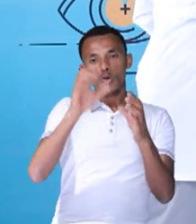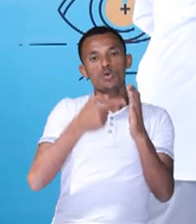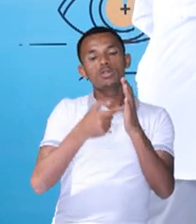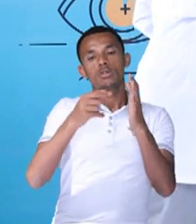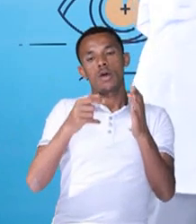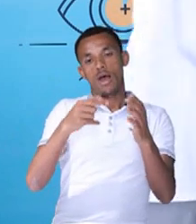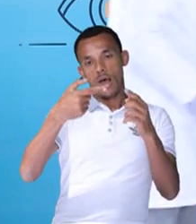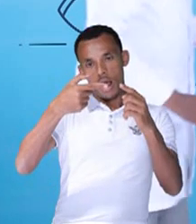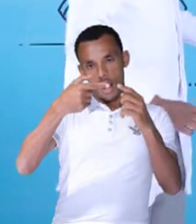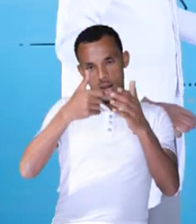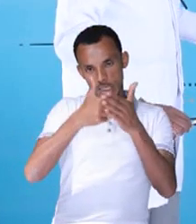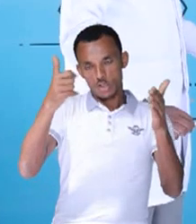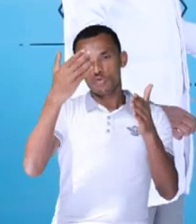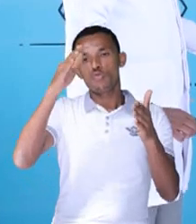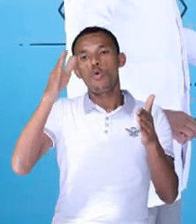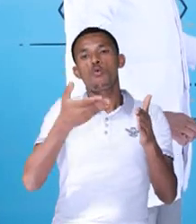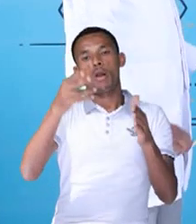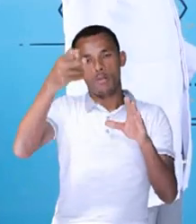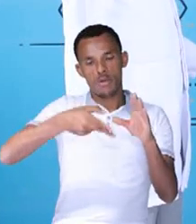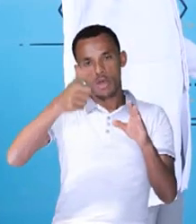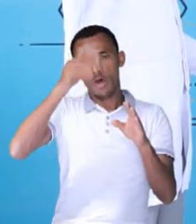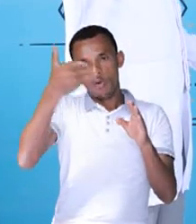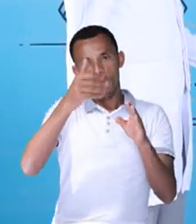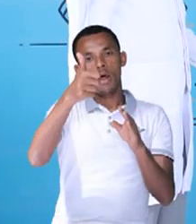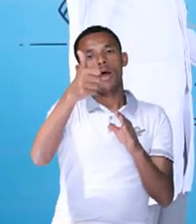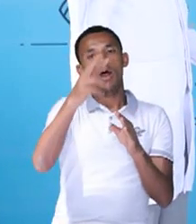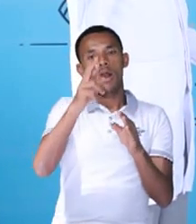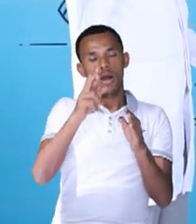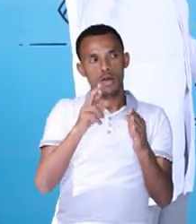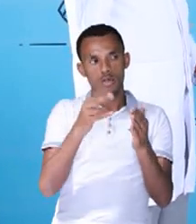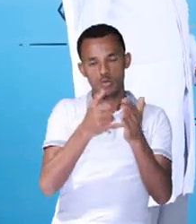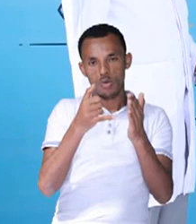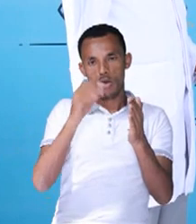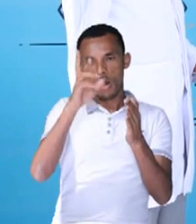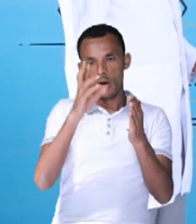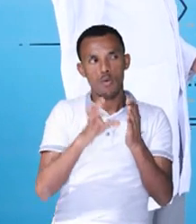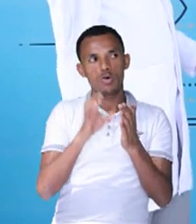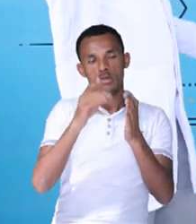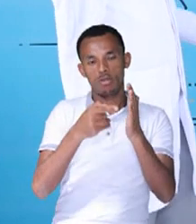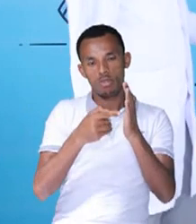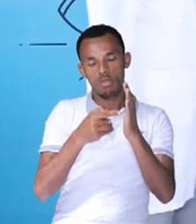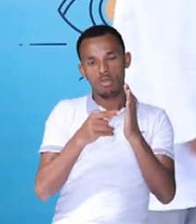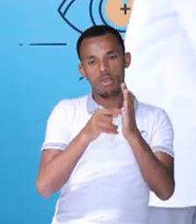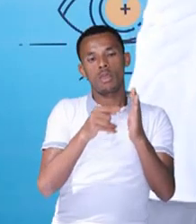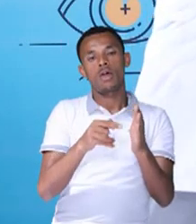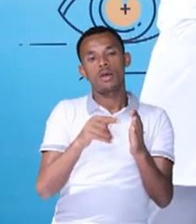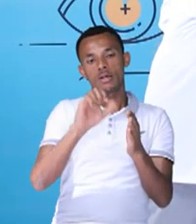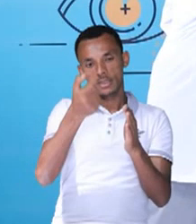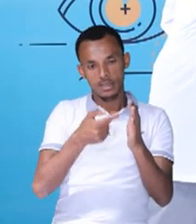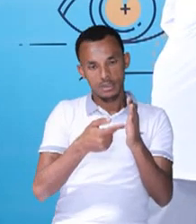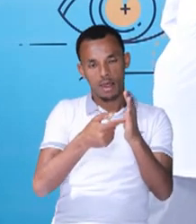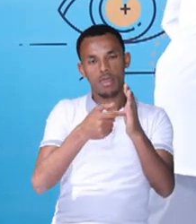adjacent over hypotenuse. A over r, when I cross multiply it, a is equal to r cos theta. What is sine